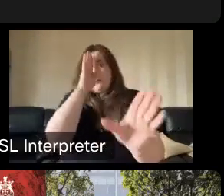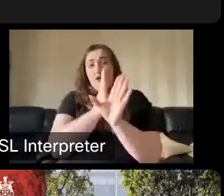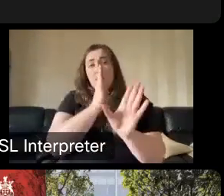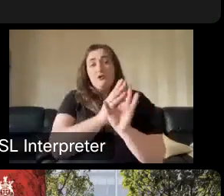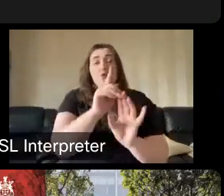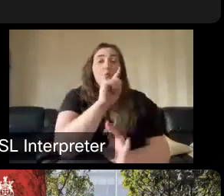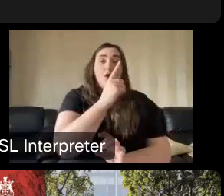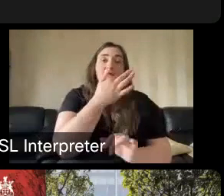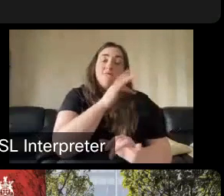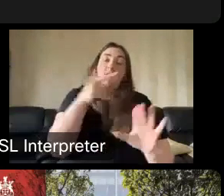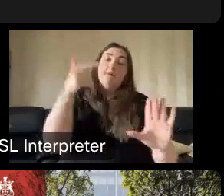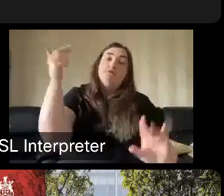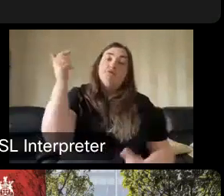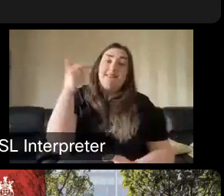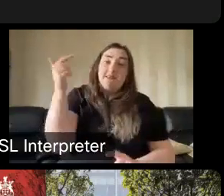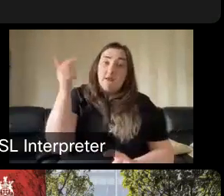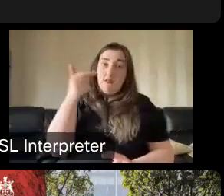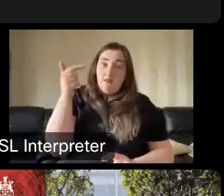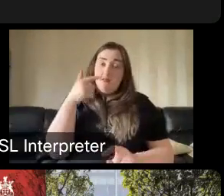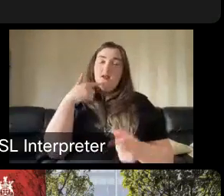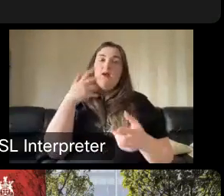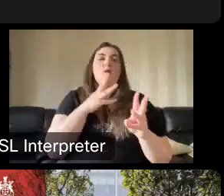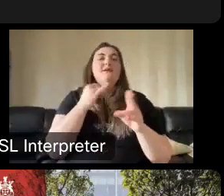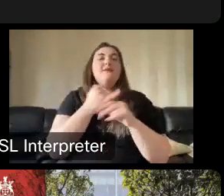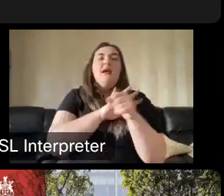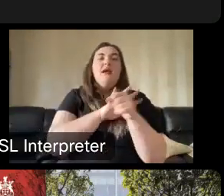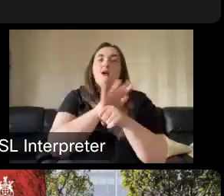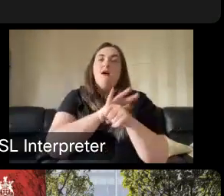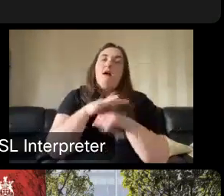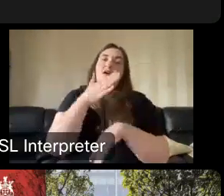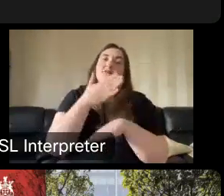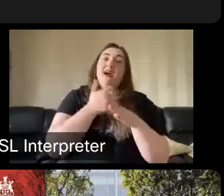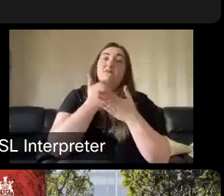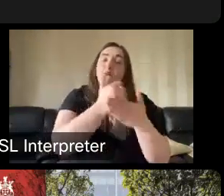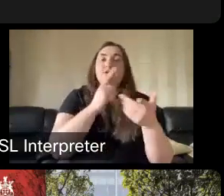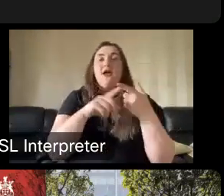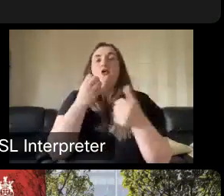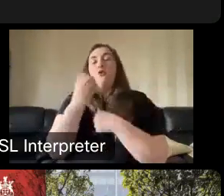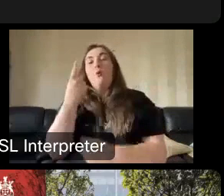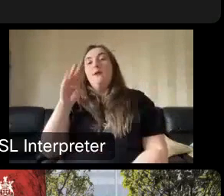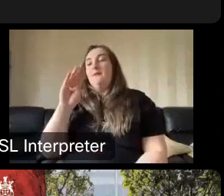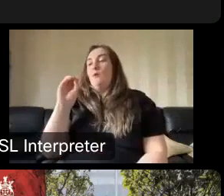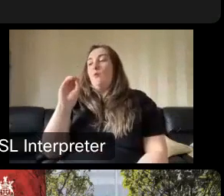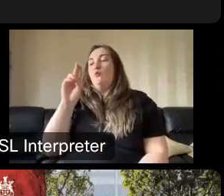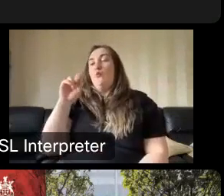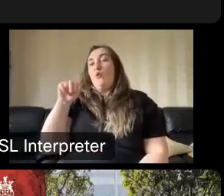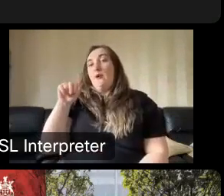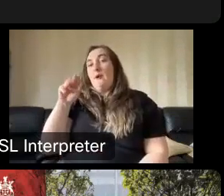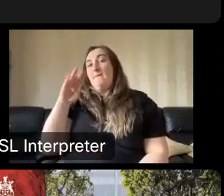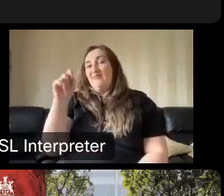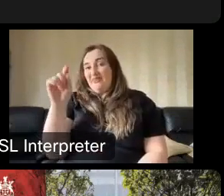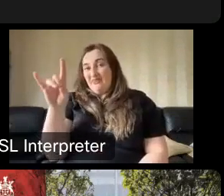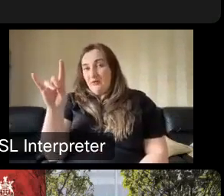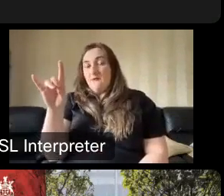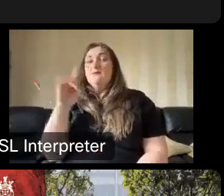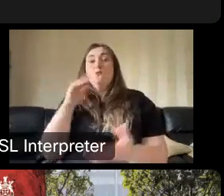Bristol, who works in the area of staff support, and the other from Bournemouth University, who's conducting the research. And together they've